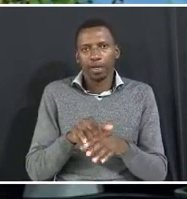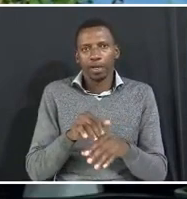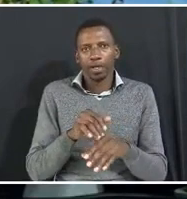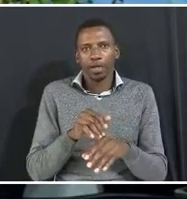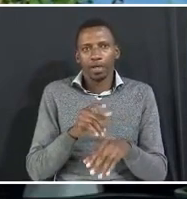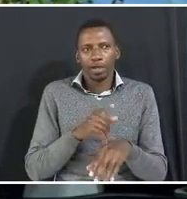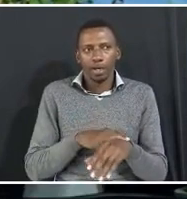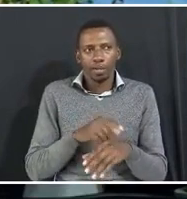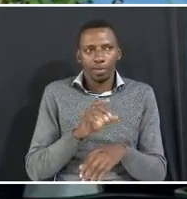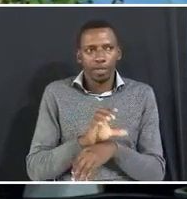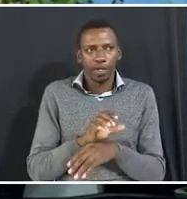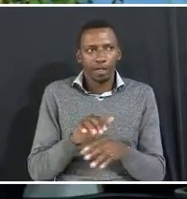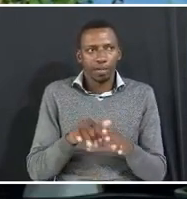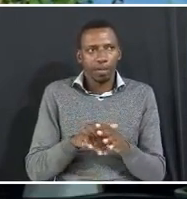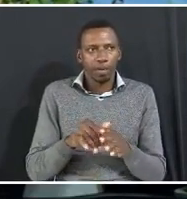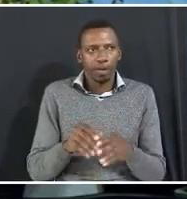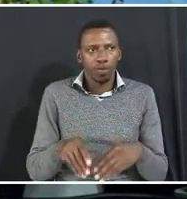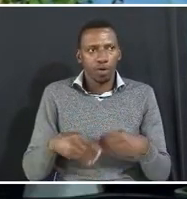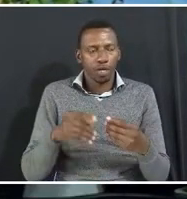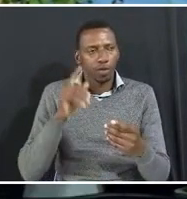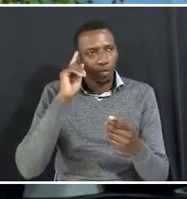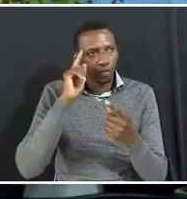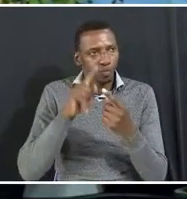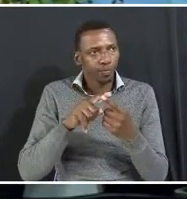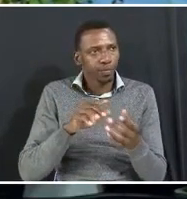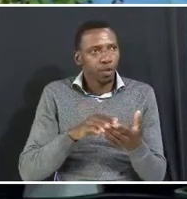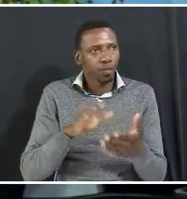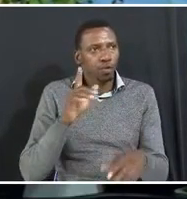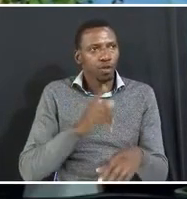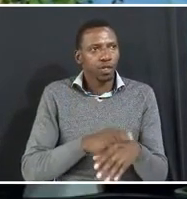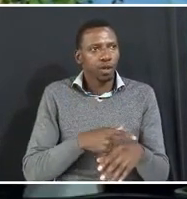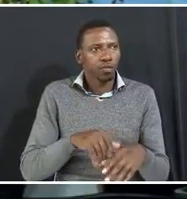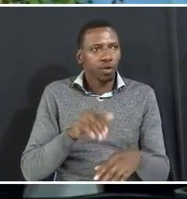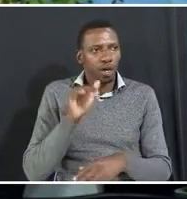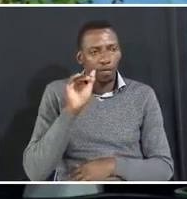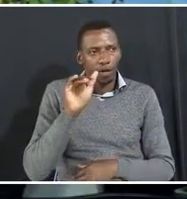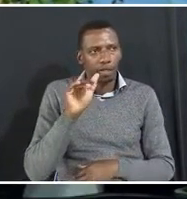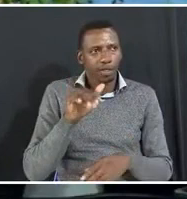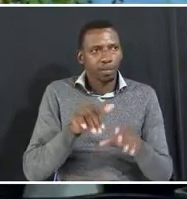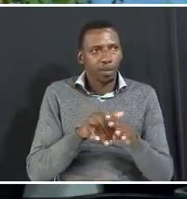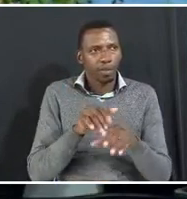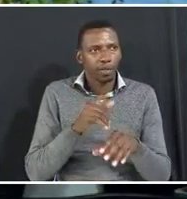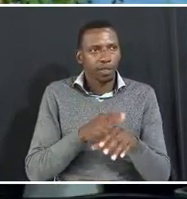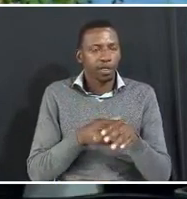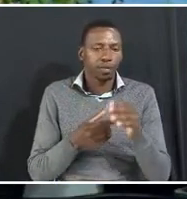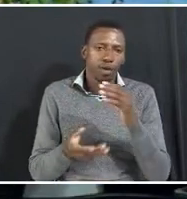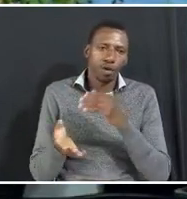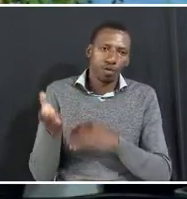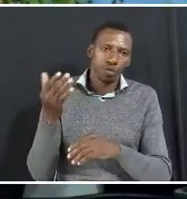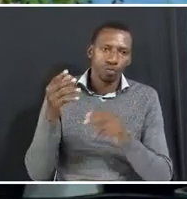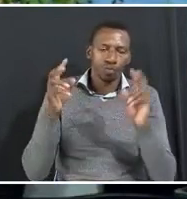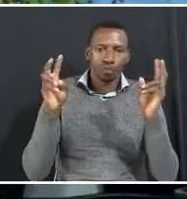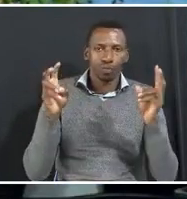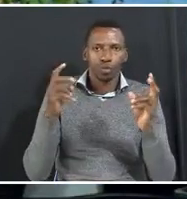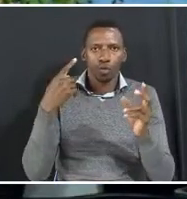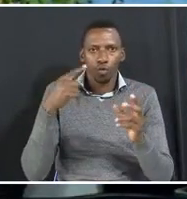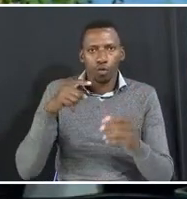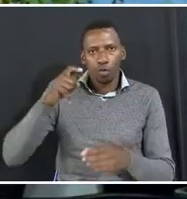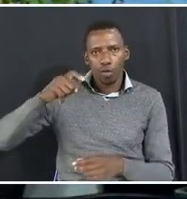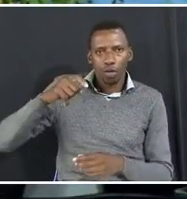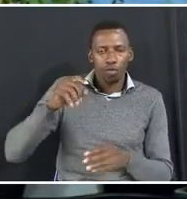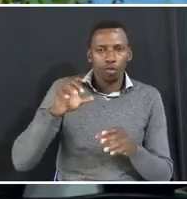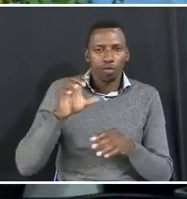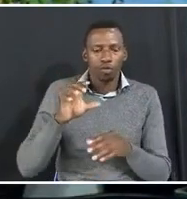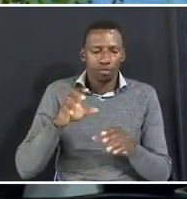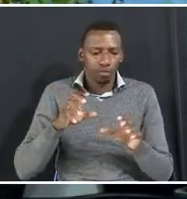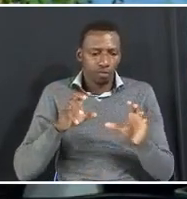for example, many times we have asked members in the past issues to do with the need for chairs, and